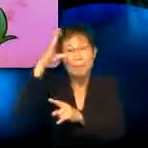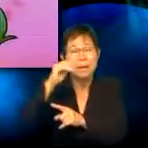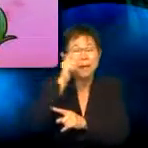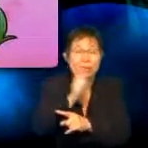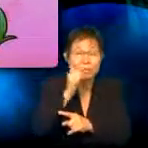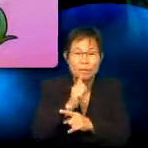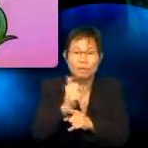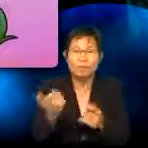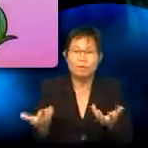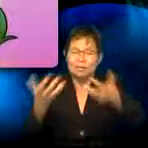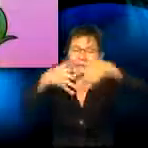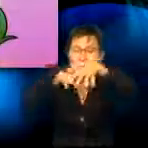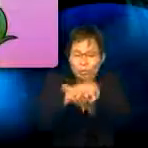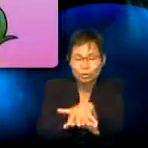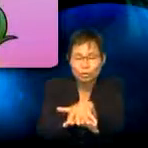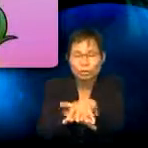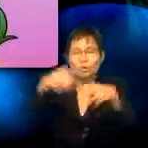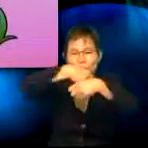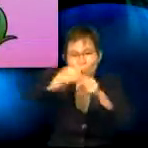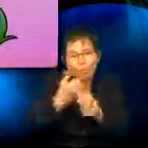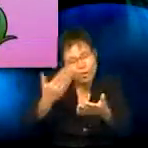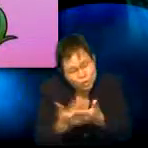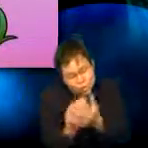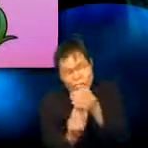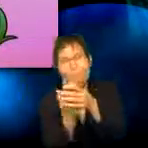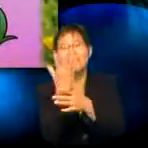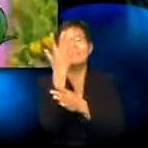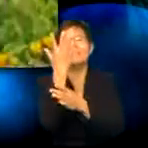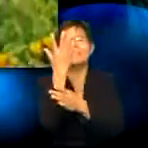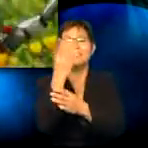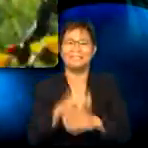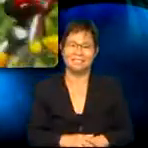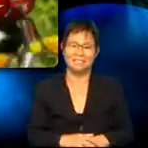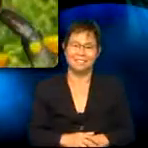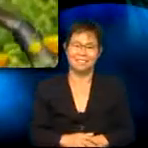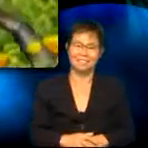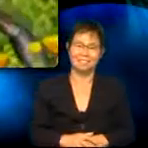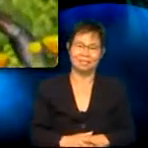female gametes can be joined to make new plants.